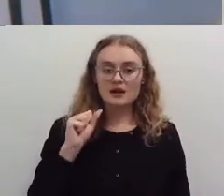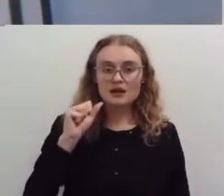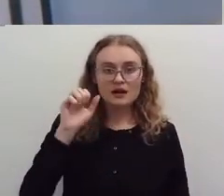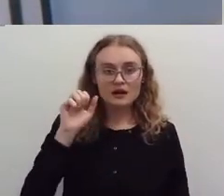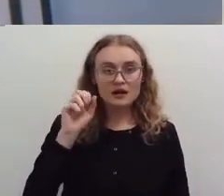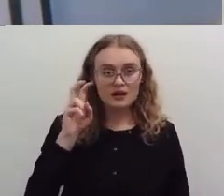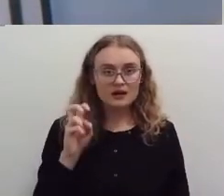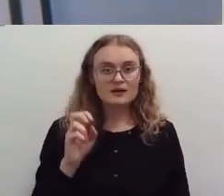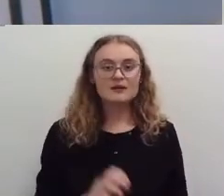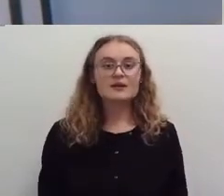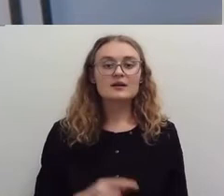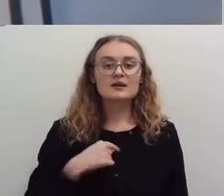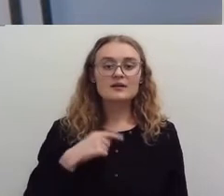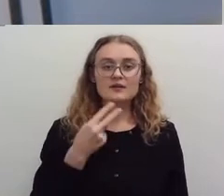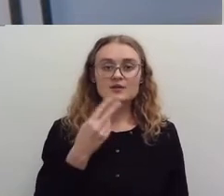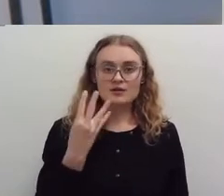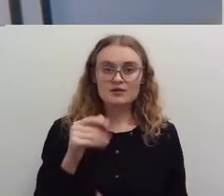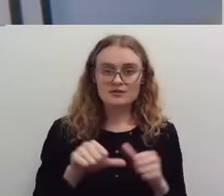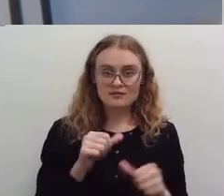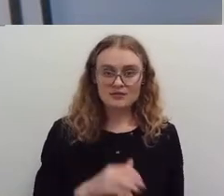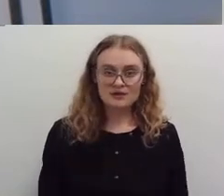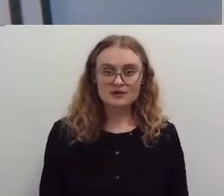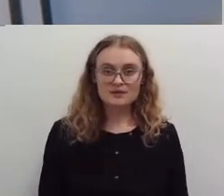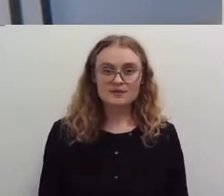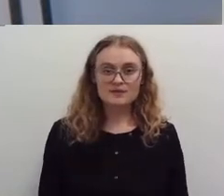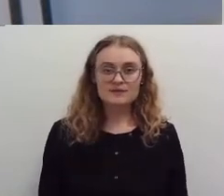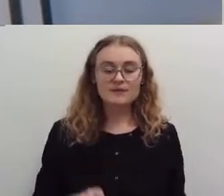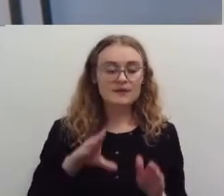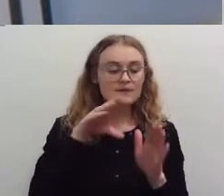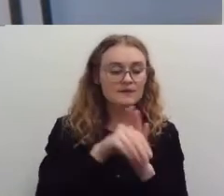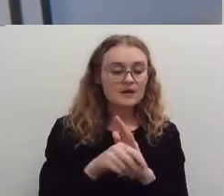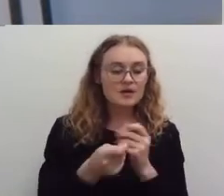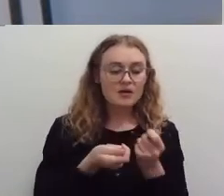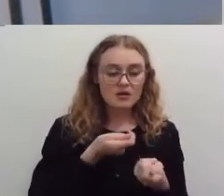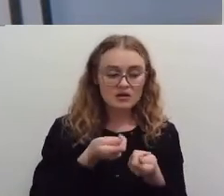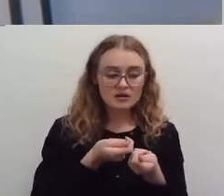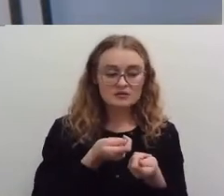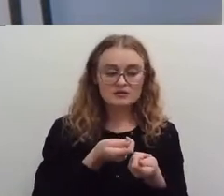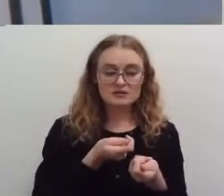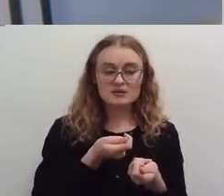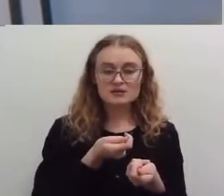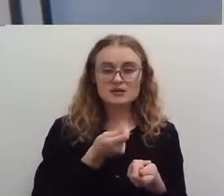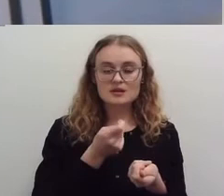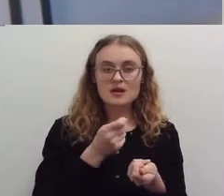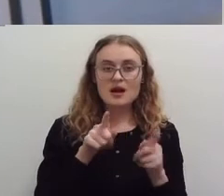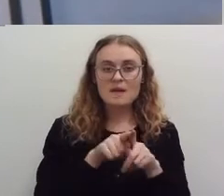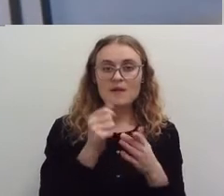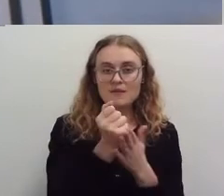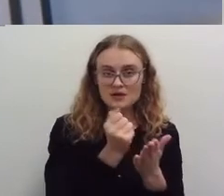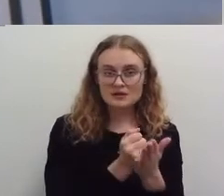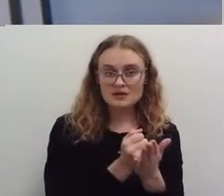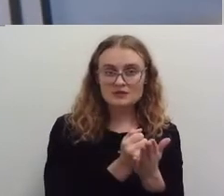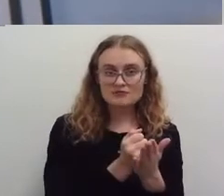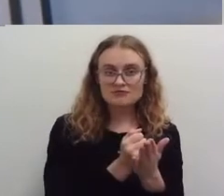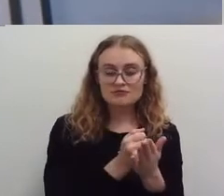been working with Knas Hemma for approximately 4 years now as an ambassador and a board member. I